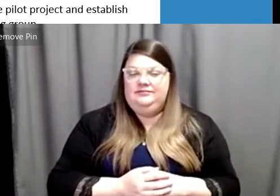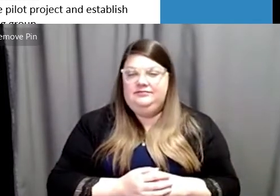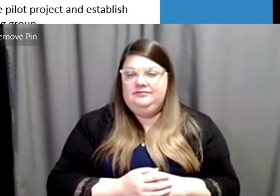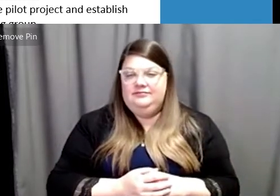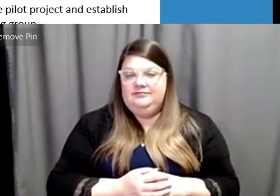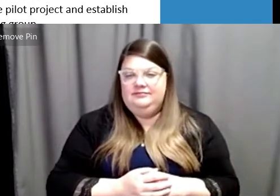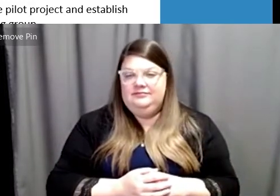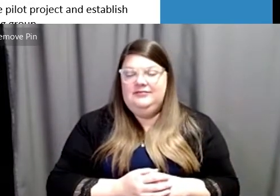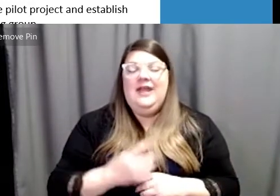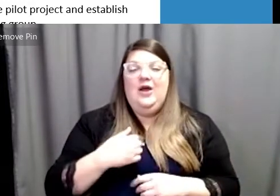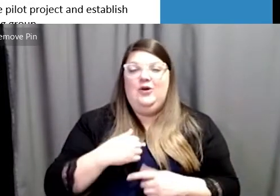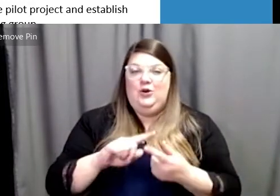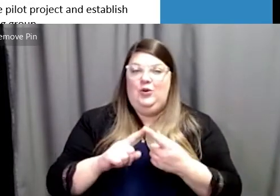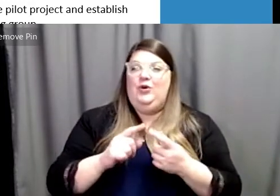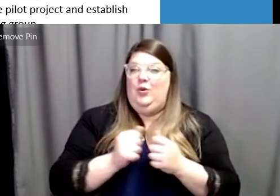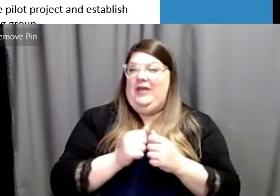my friend and